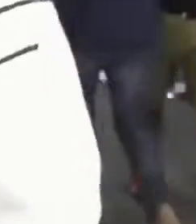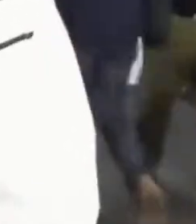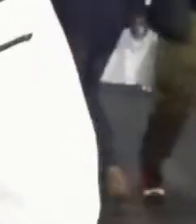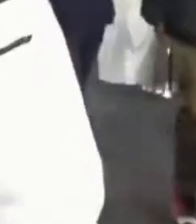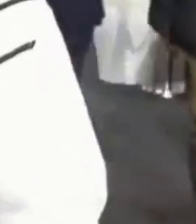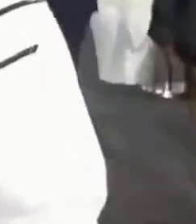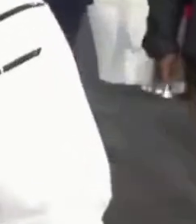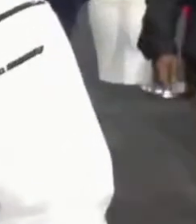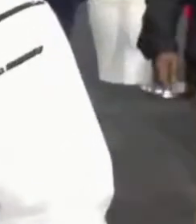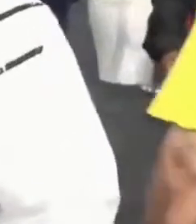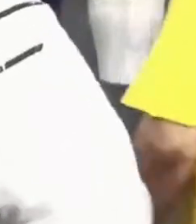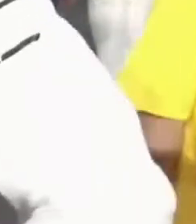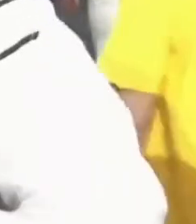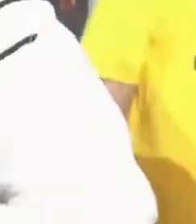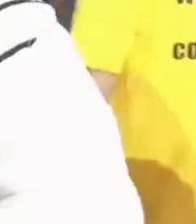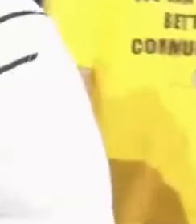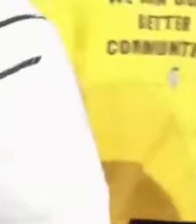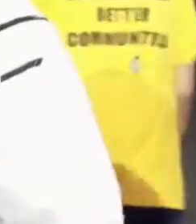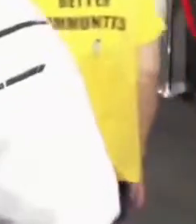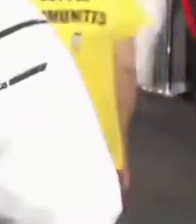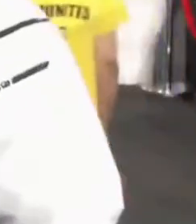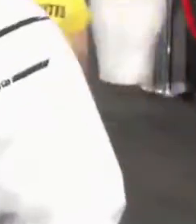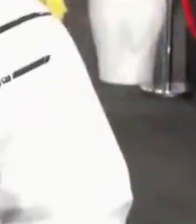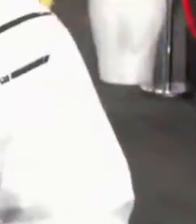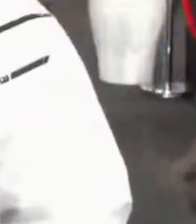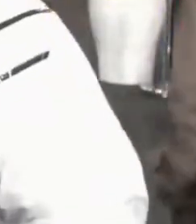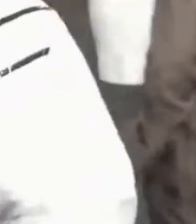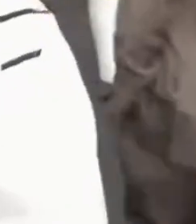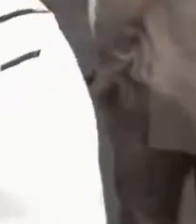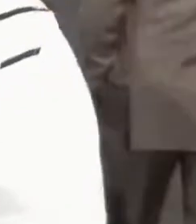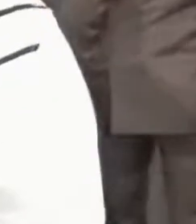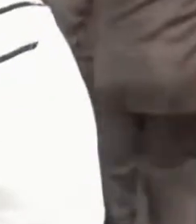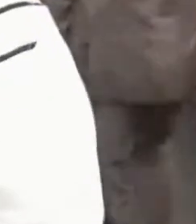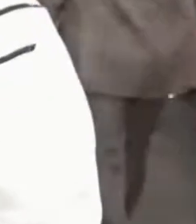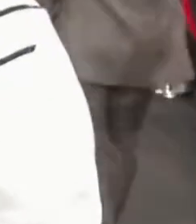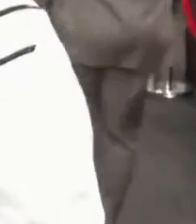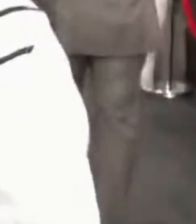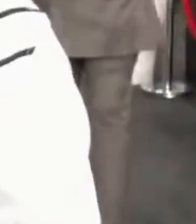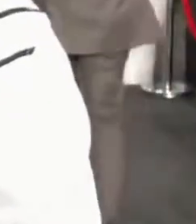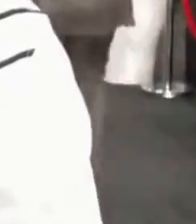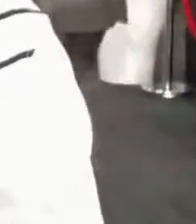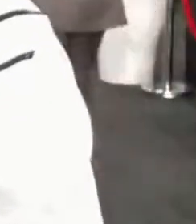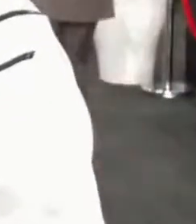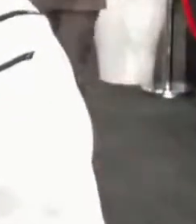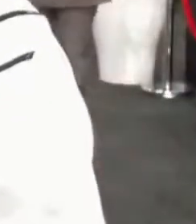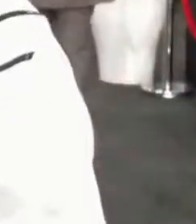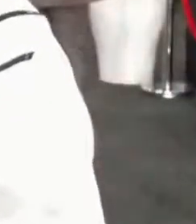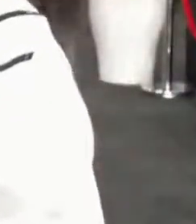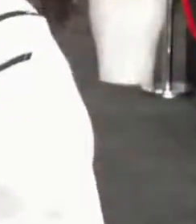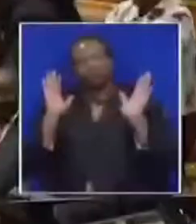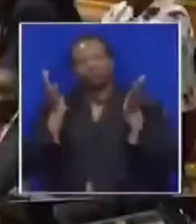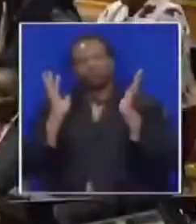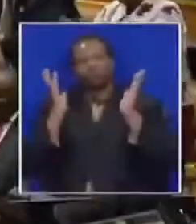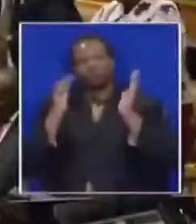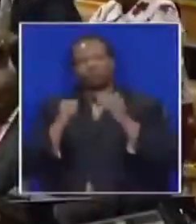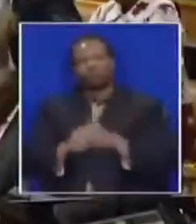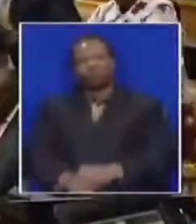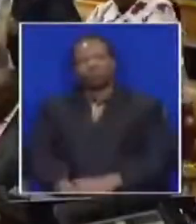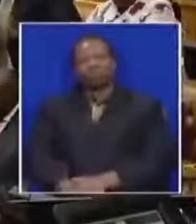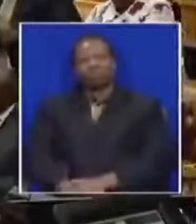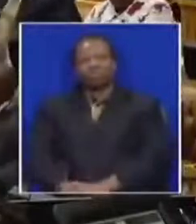last. Usually starts at 2 o'clock, but it depends on how long the other election